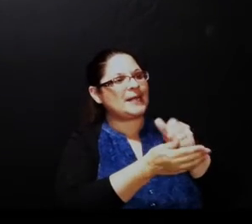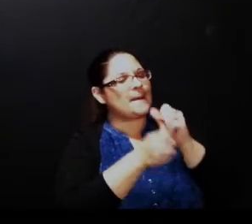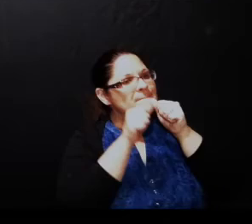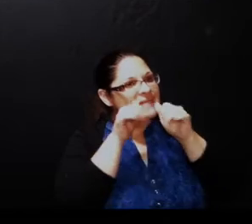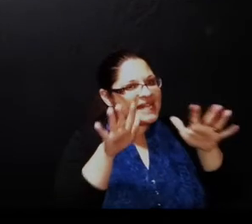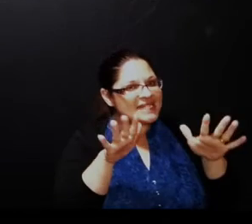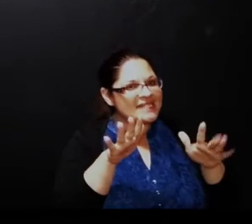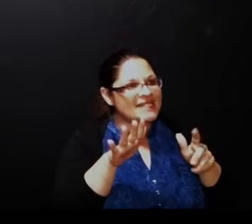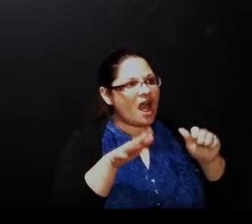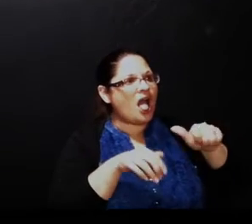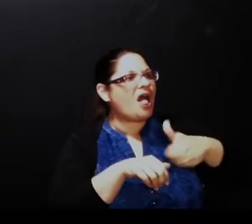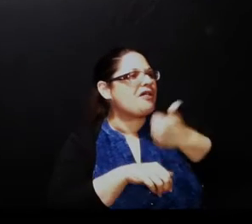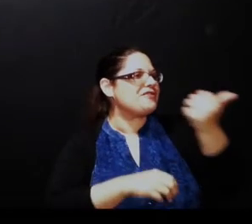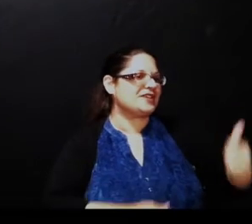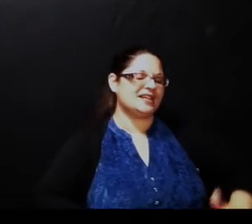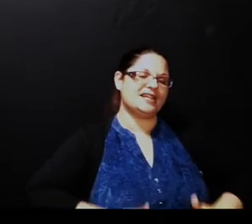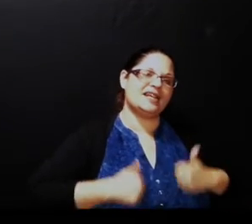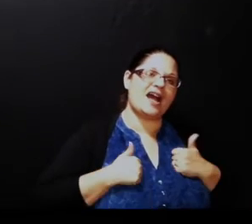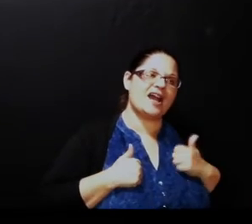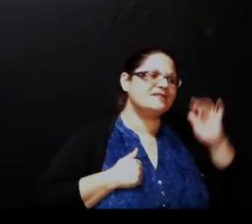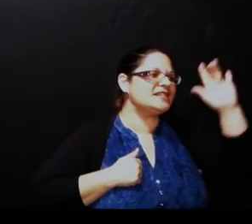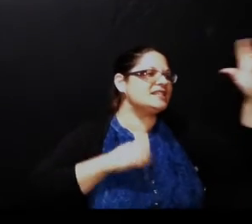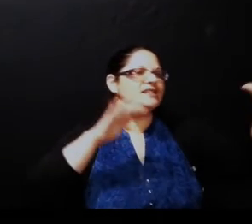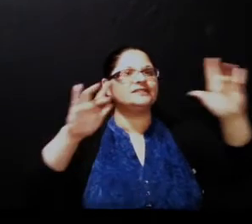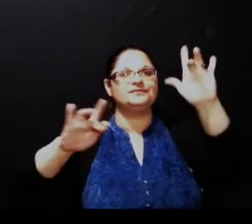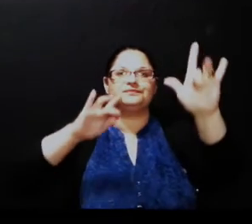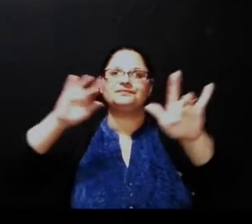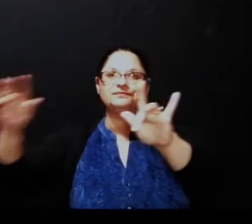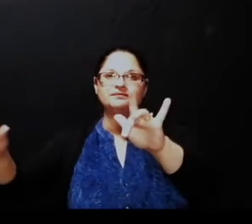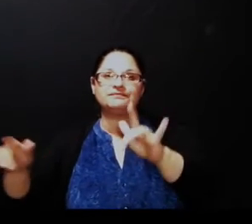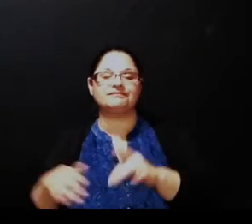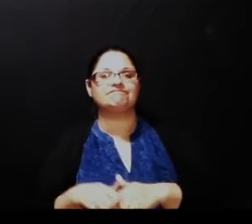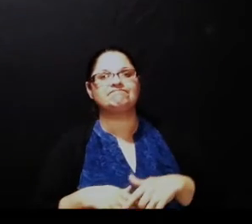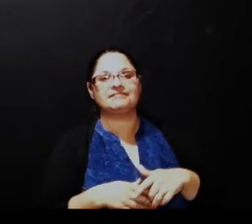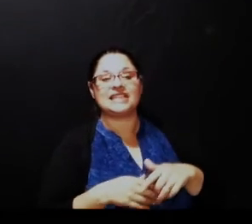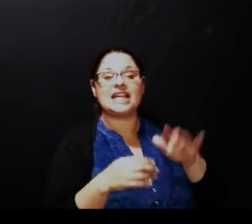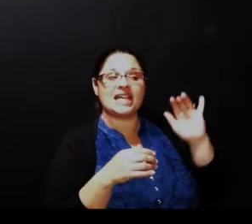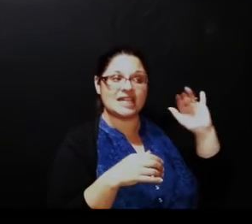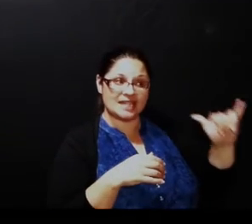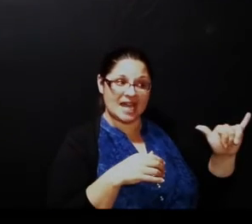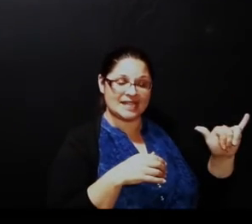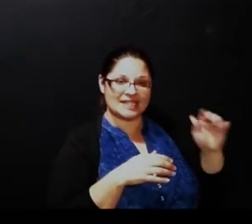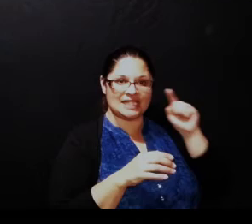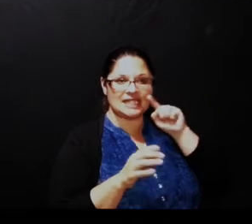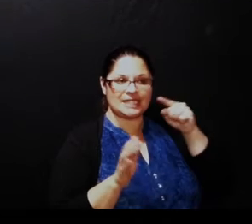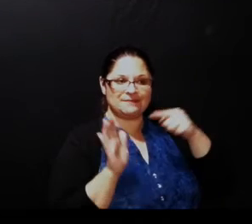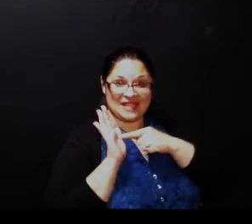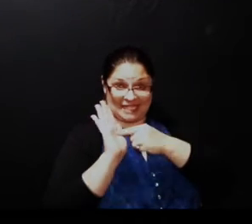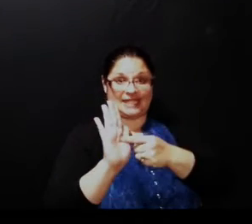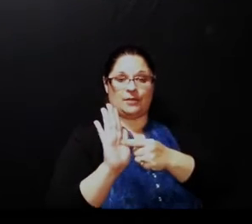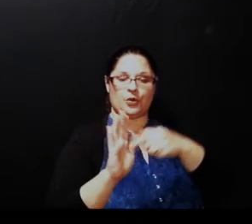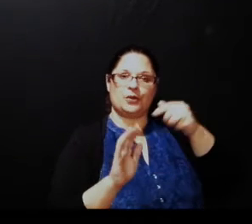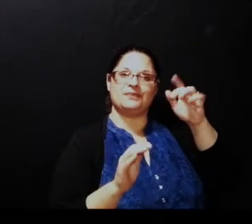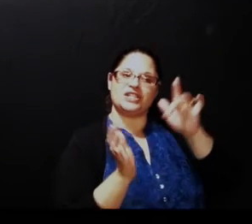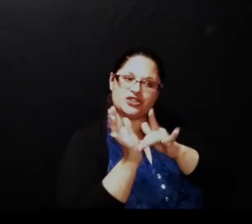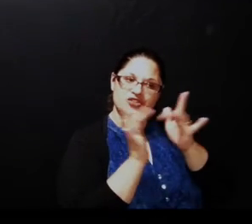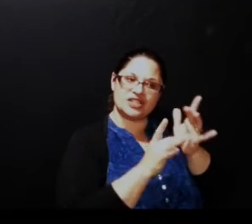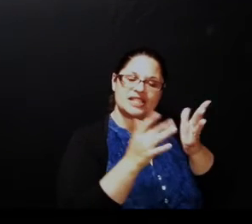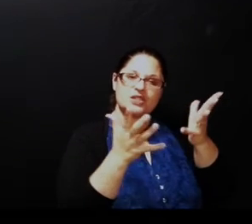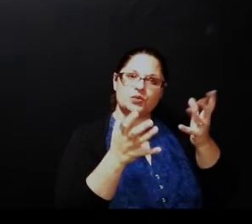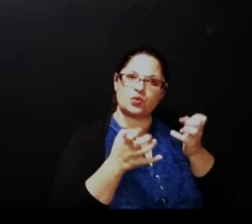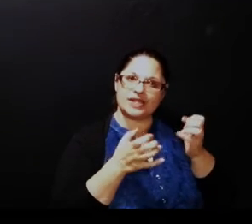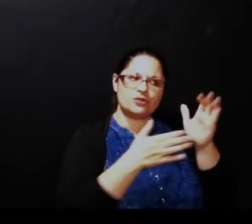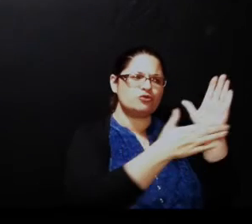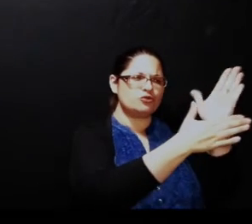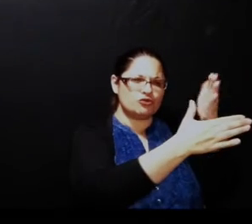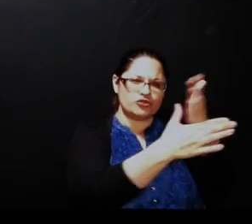us to see Him as the model that we invest our lives so others see Jesus in us and grow in Him.